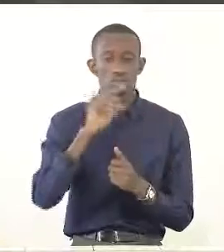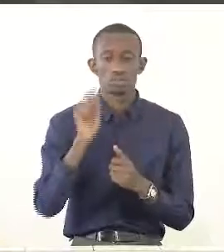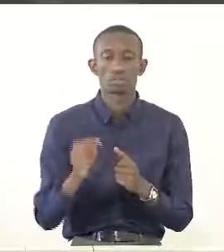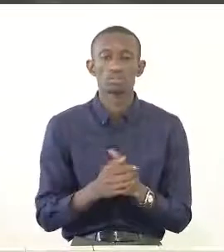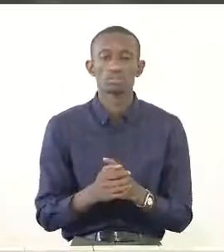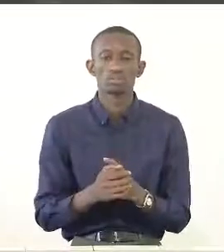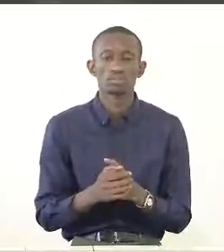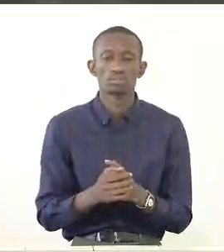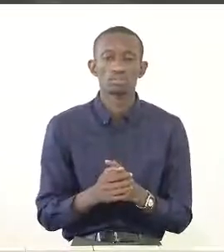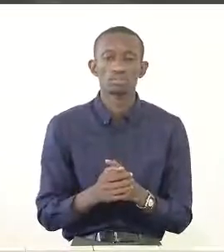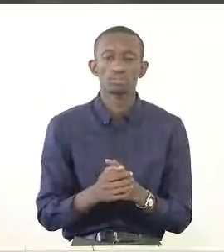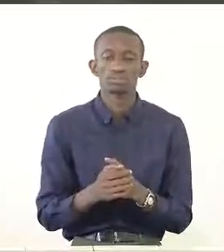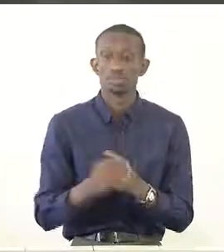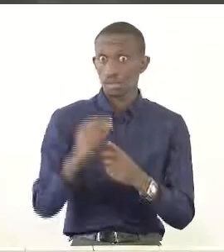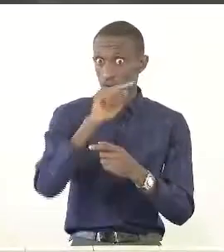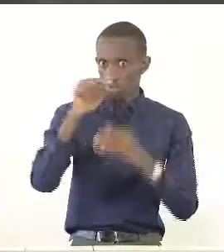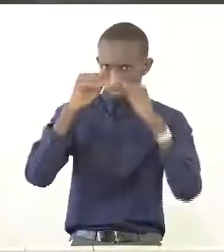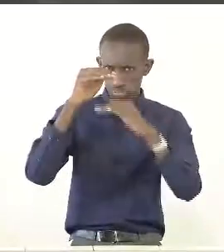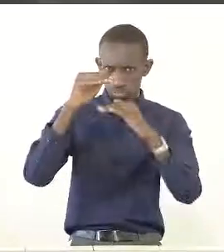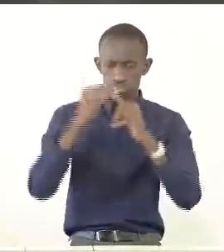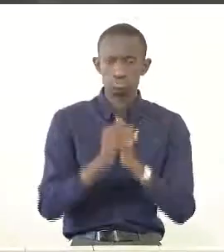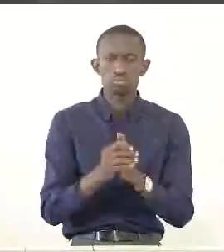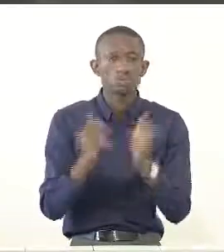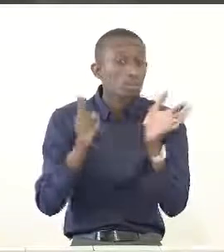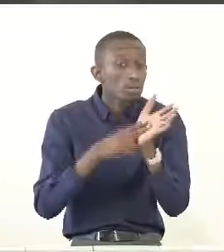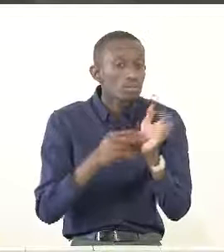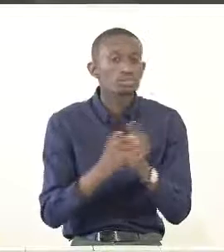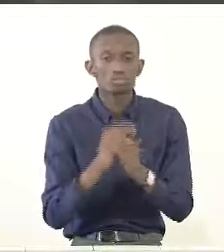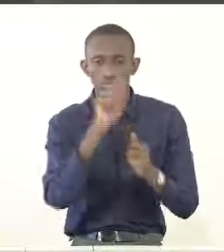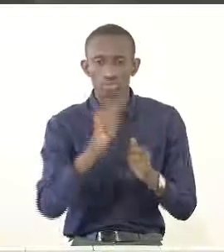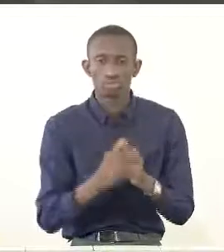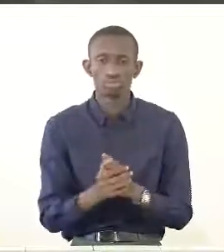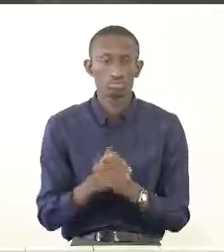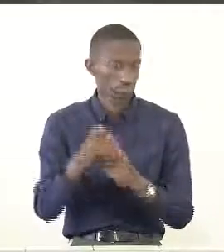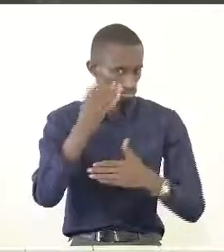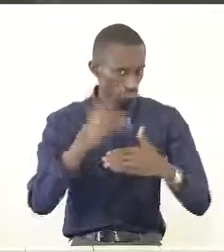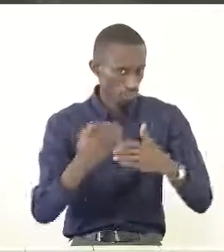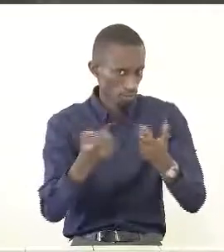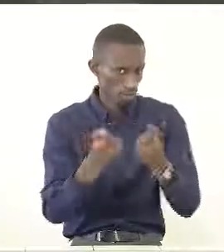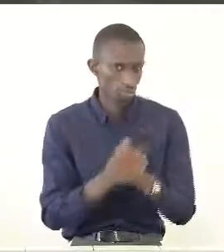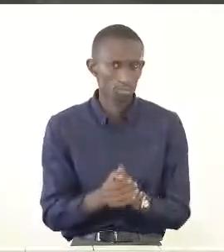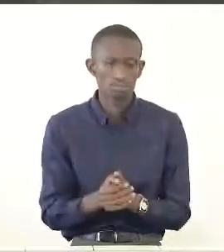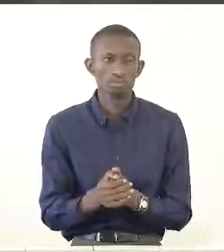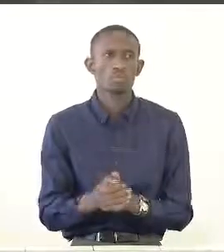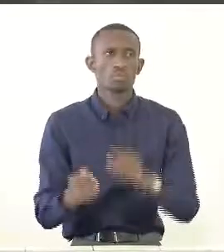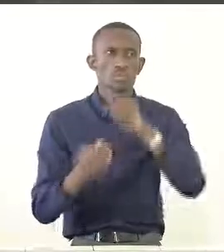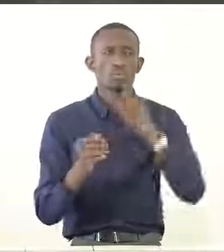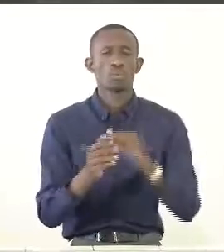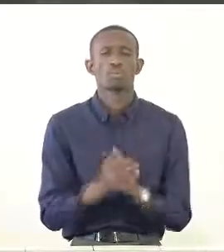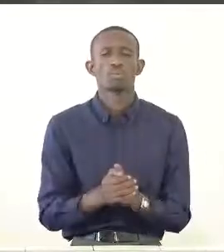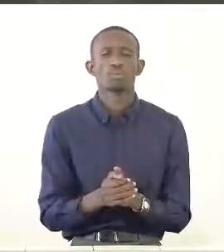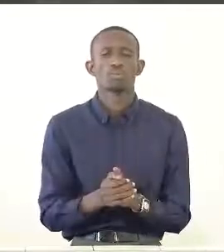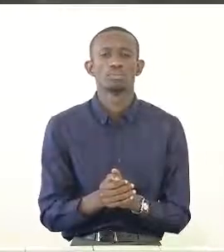my numerator is equal to dz. So I'll be having integral of